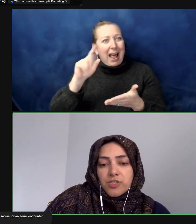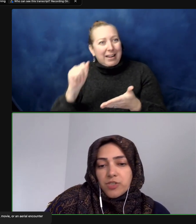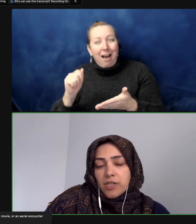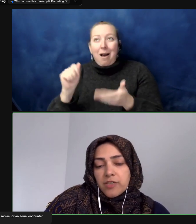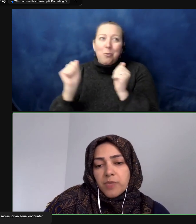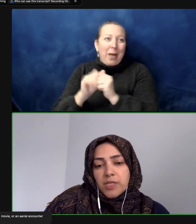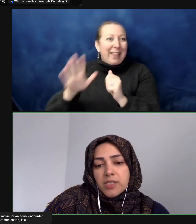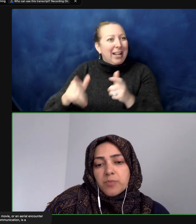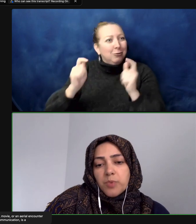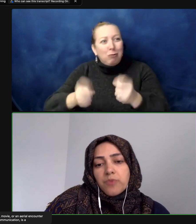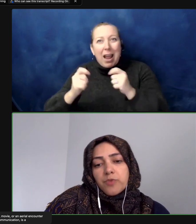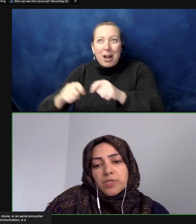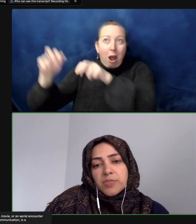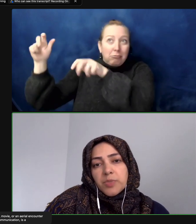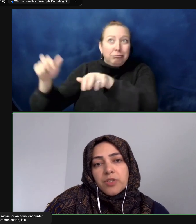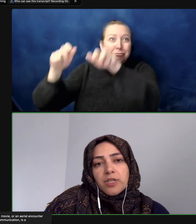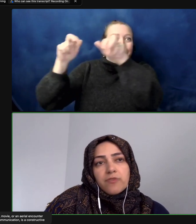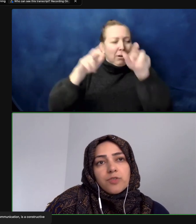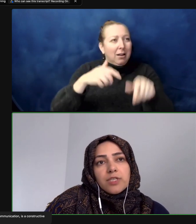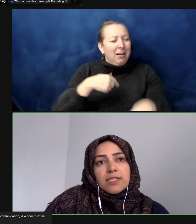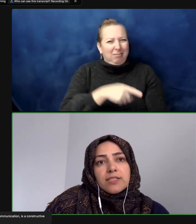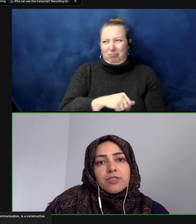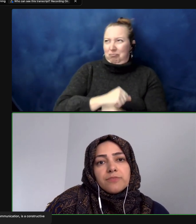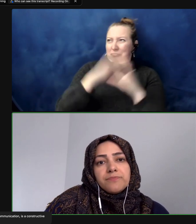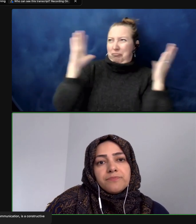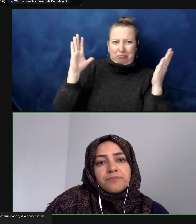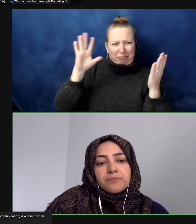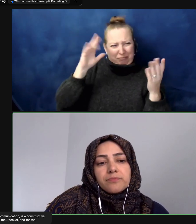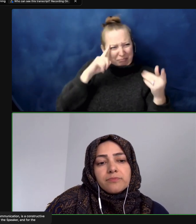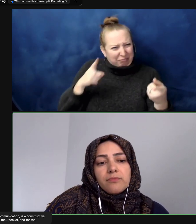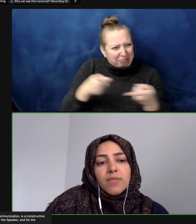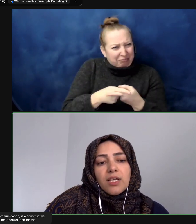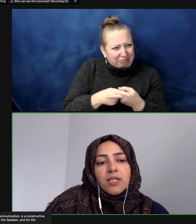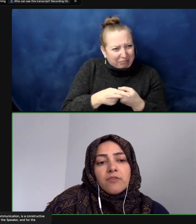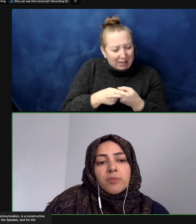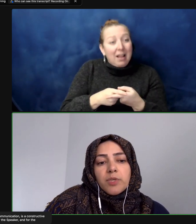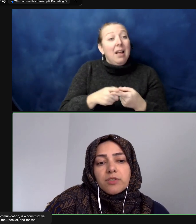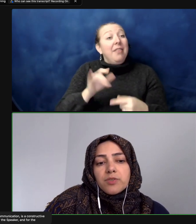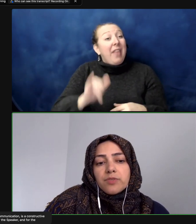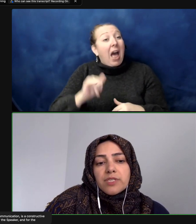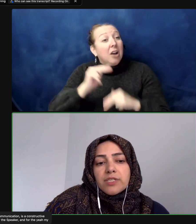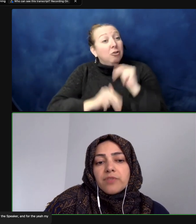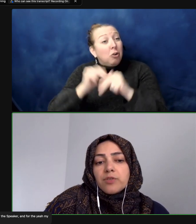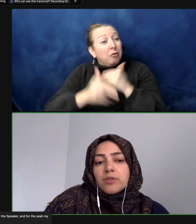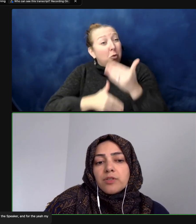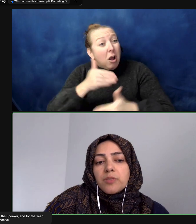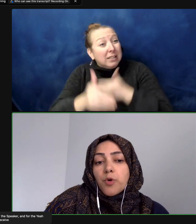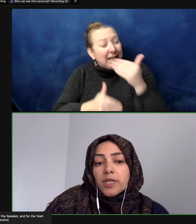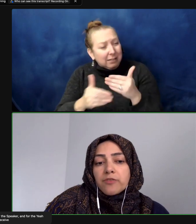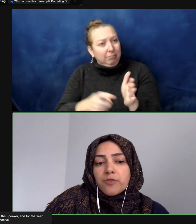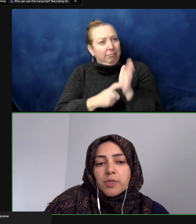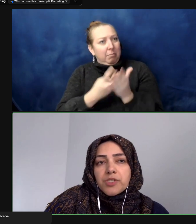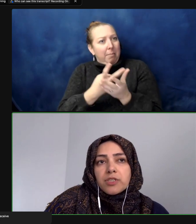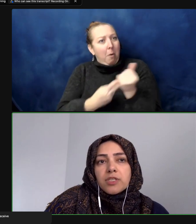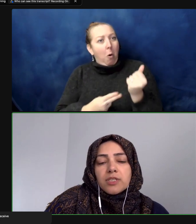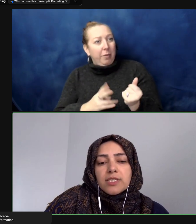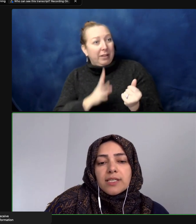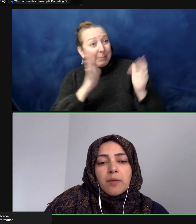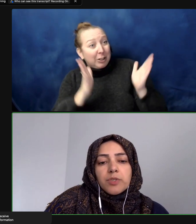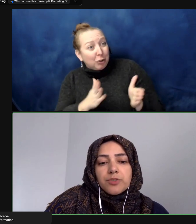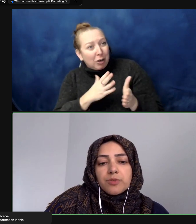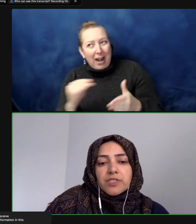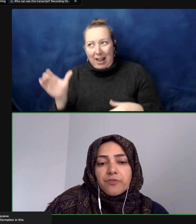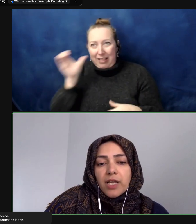communication is a constructive process both for the speaker and for the listener. You might also receive new important information, in